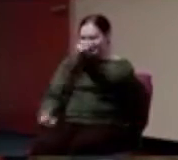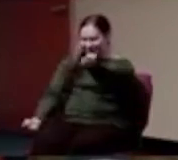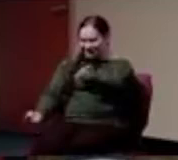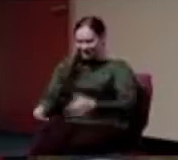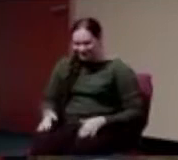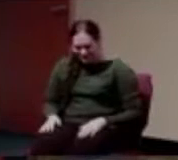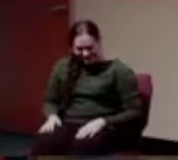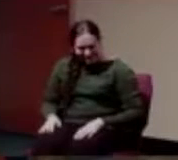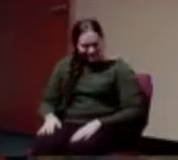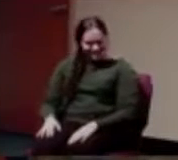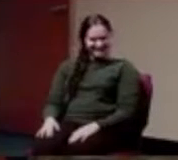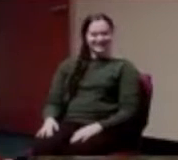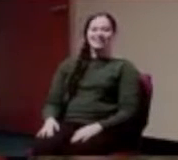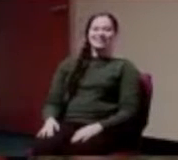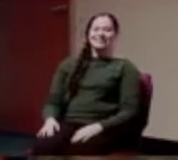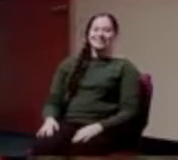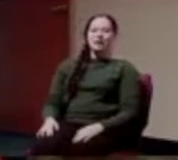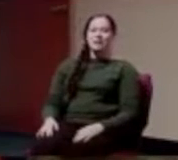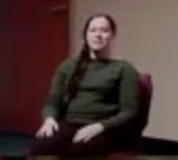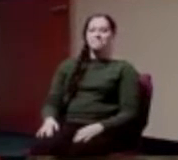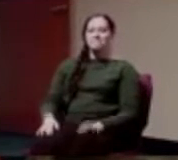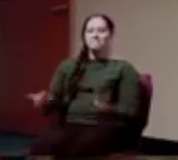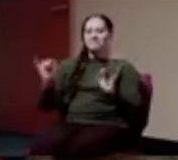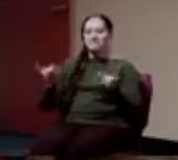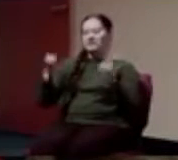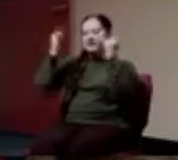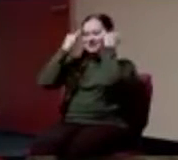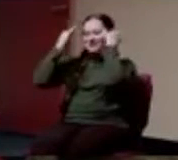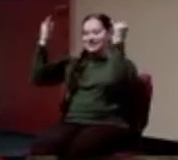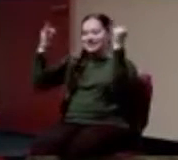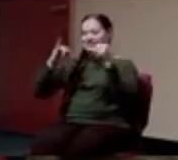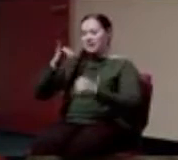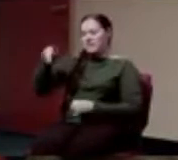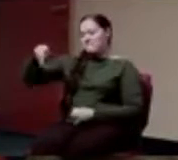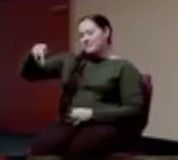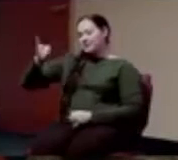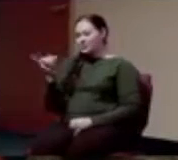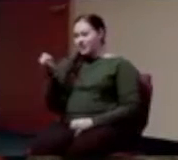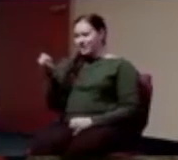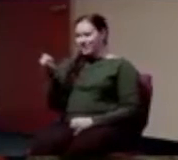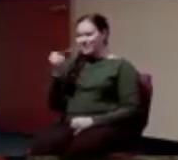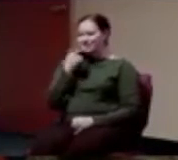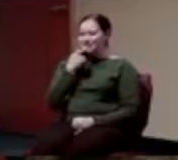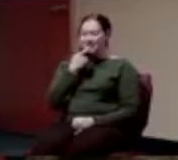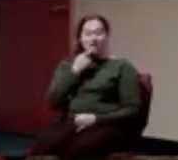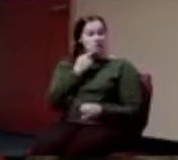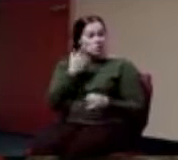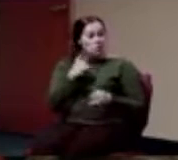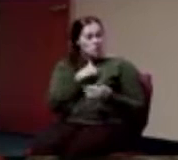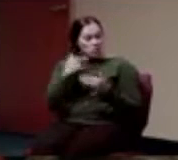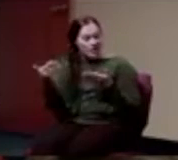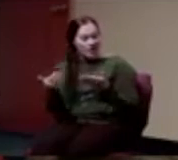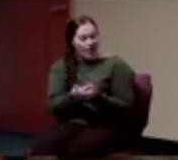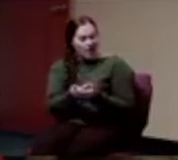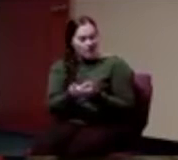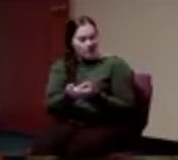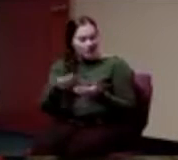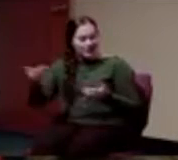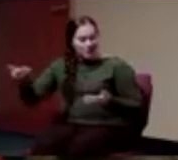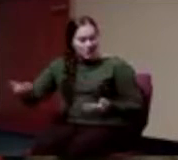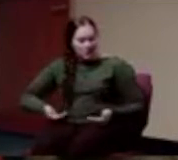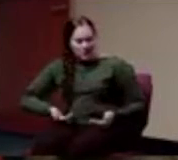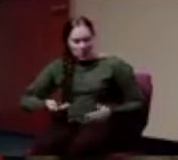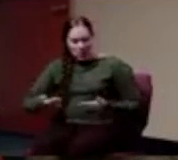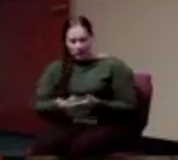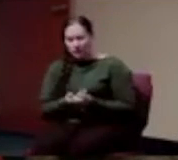Look. That last bit wasn't true. That was an idea that Jonathan wanted to say, hey, we're hiring a new youth pastor. We did make things better, though, with her.